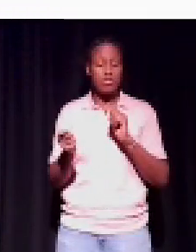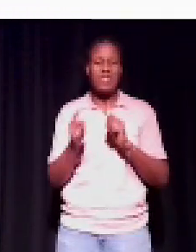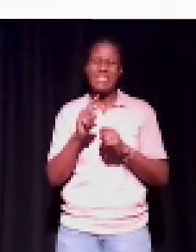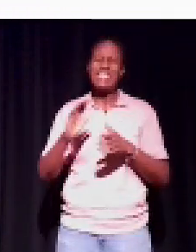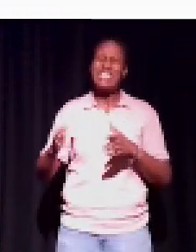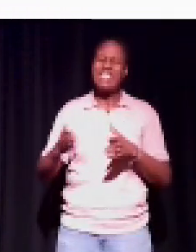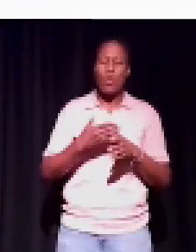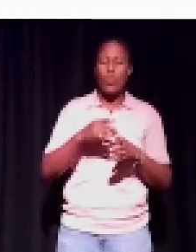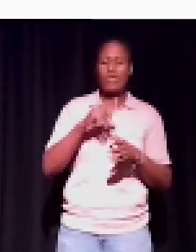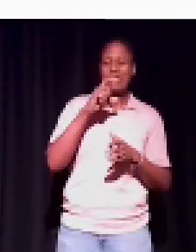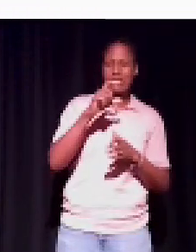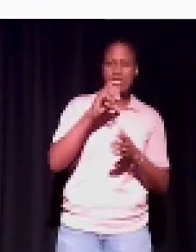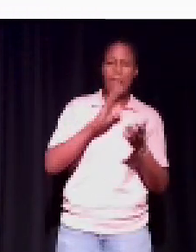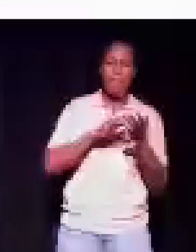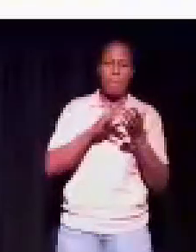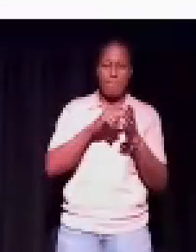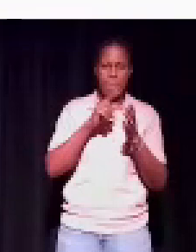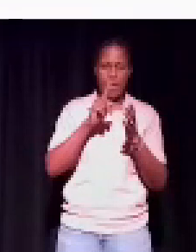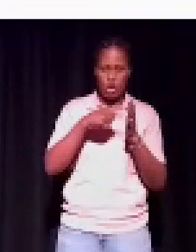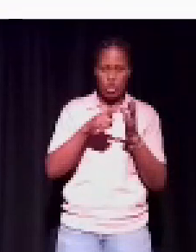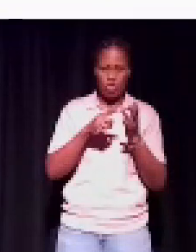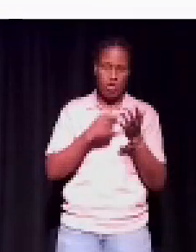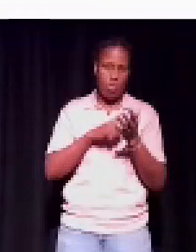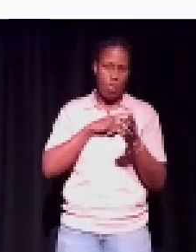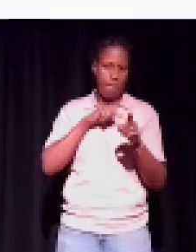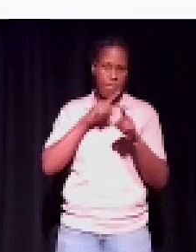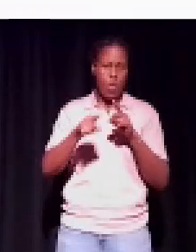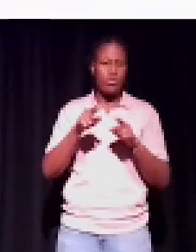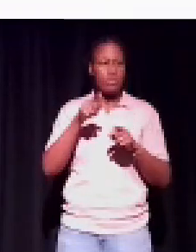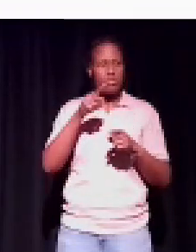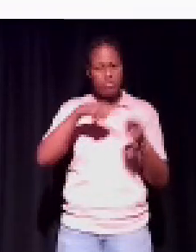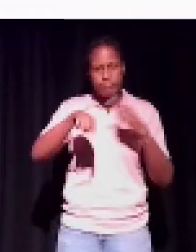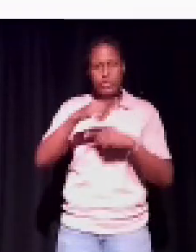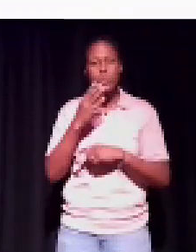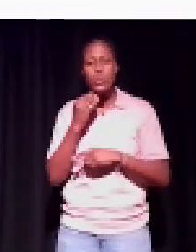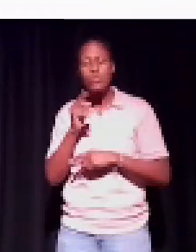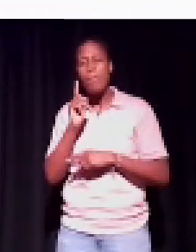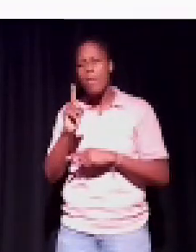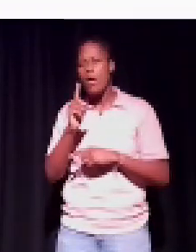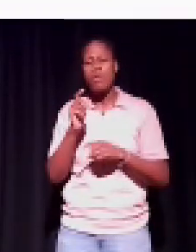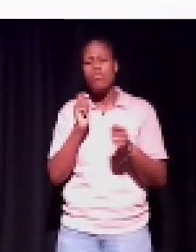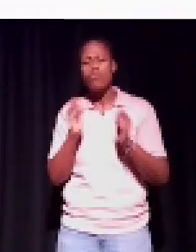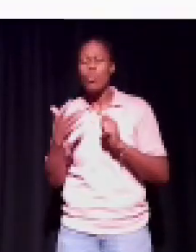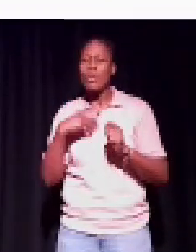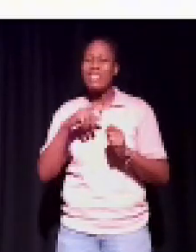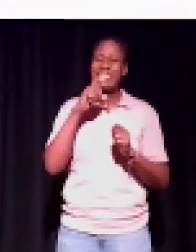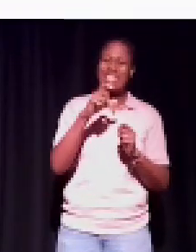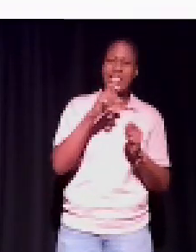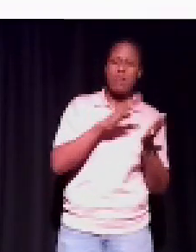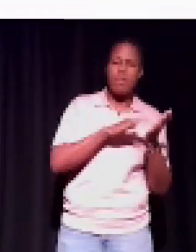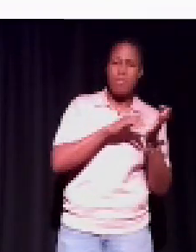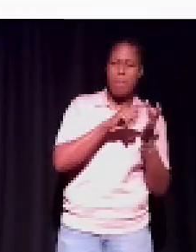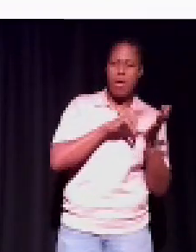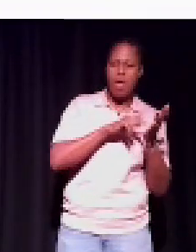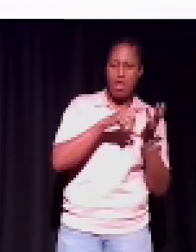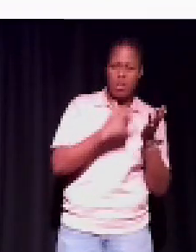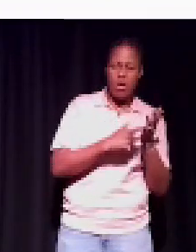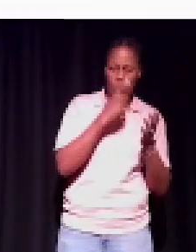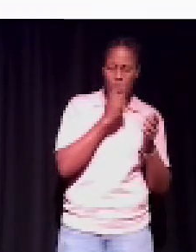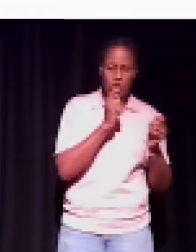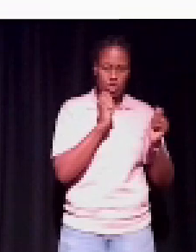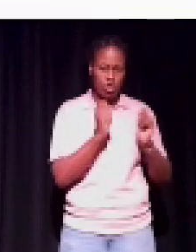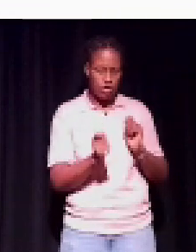C major because that's what most people might want to use, but if you wanted it to play a C minor in general, then you could change that third note.